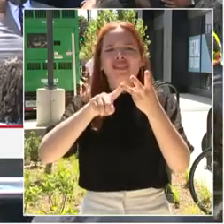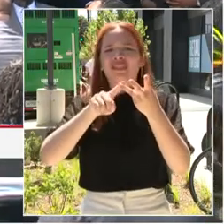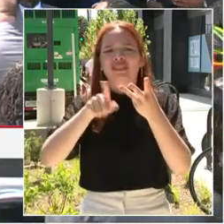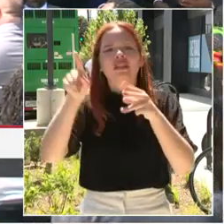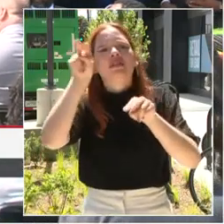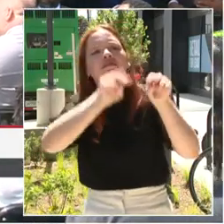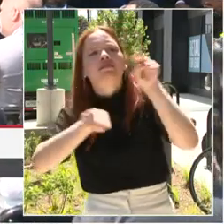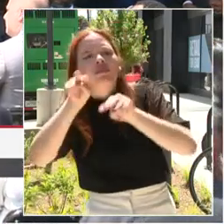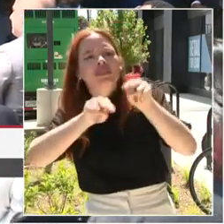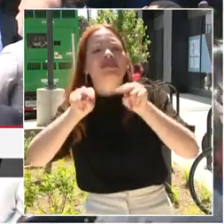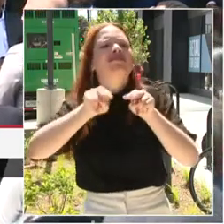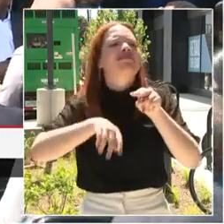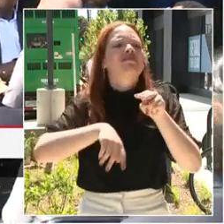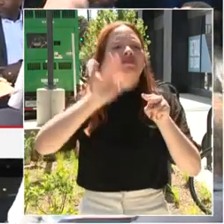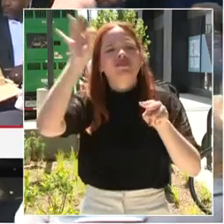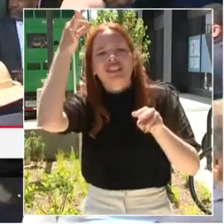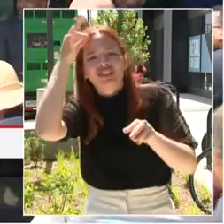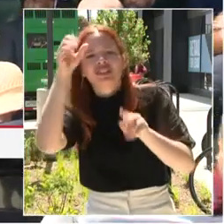matters,